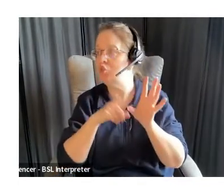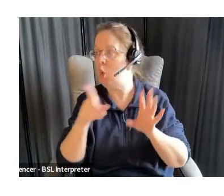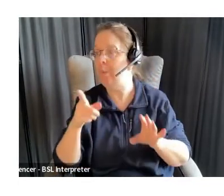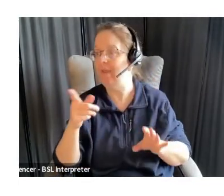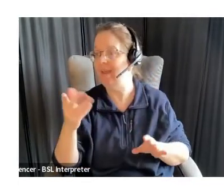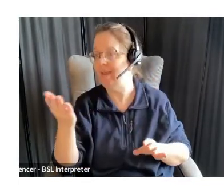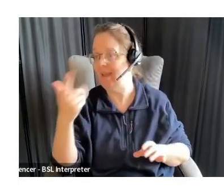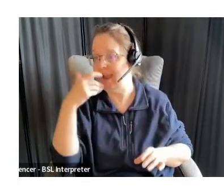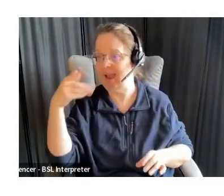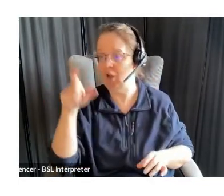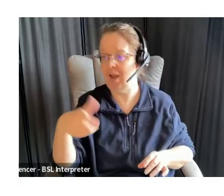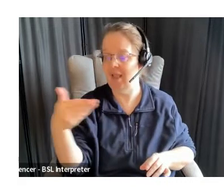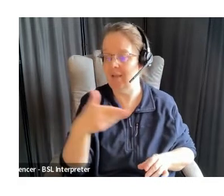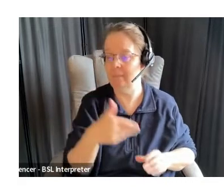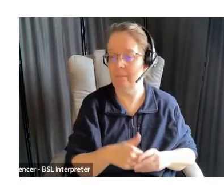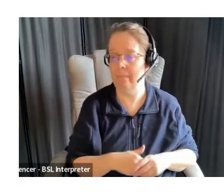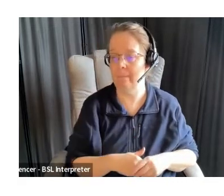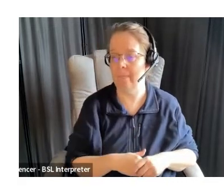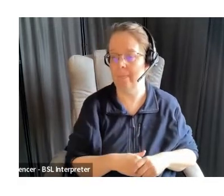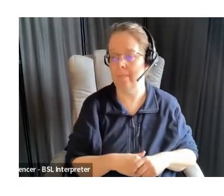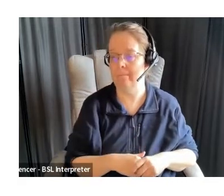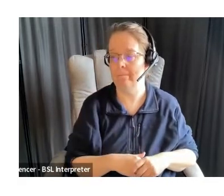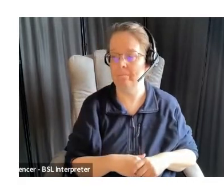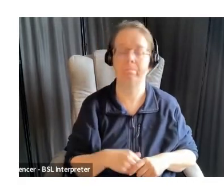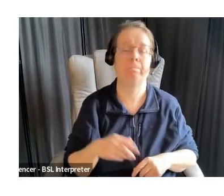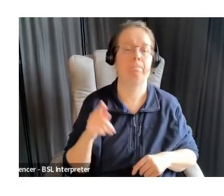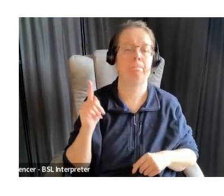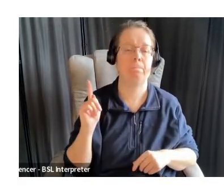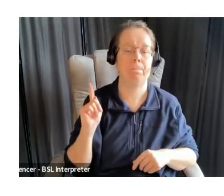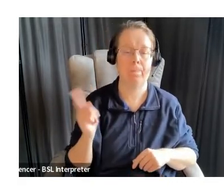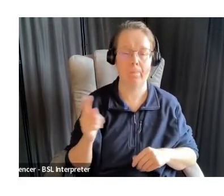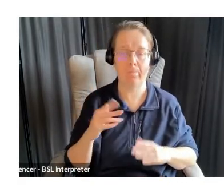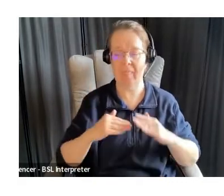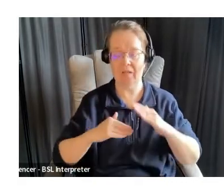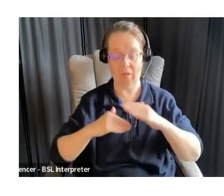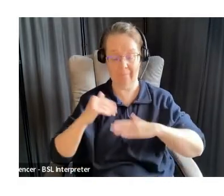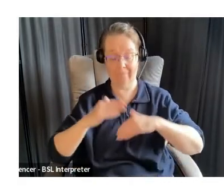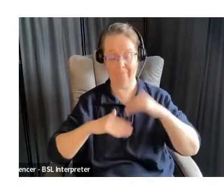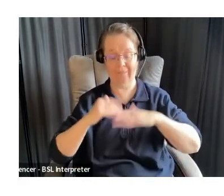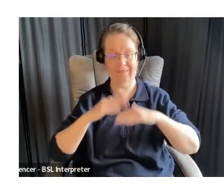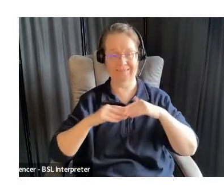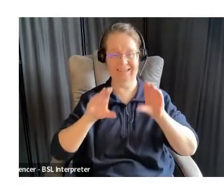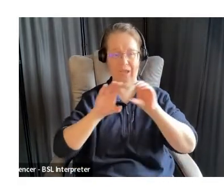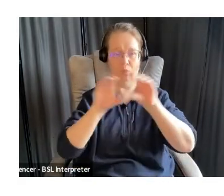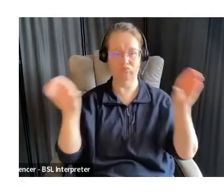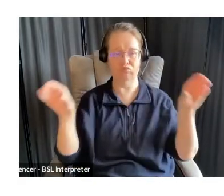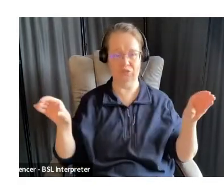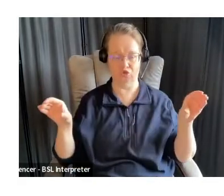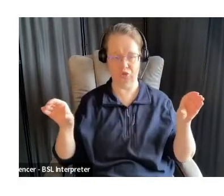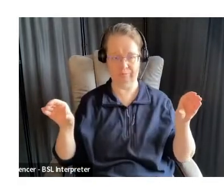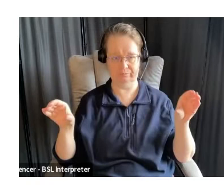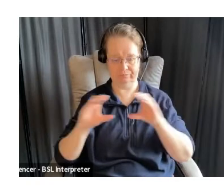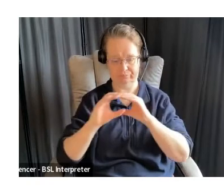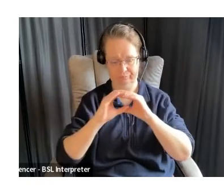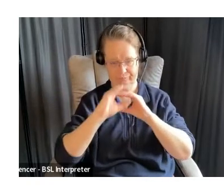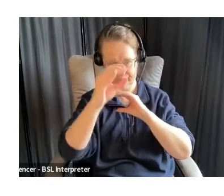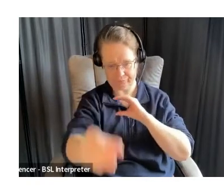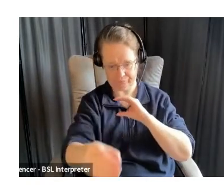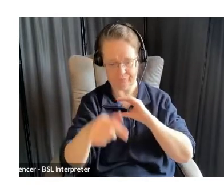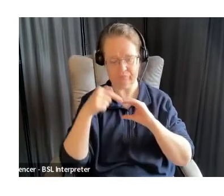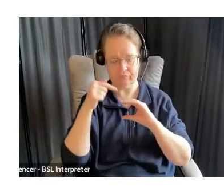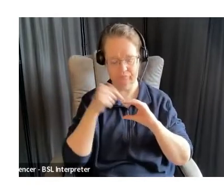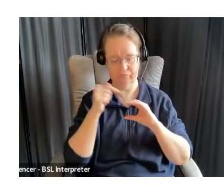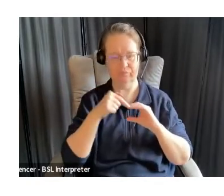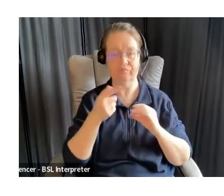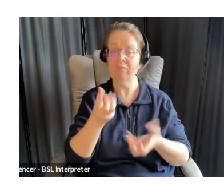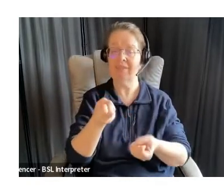up. So here's a little activity. It's called building a bridge. So if they ask you that question, tell me